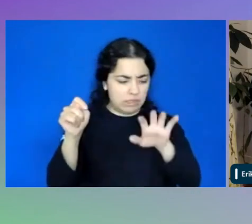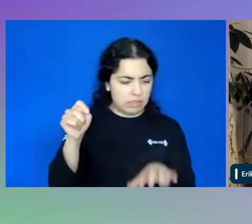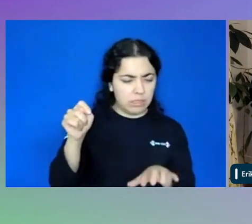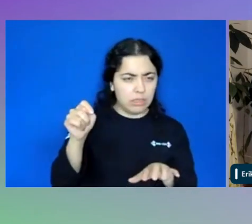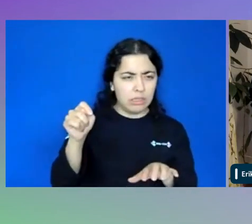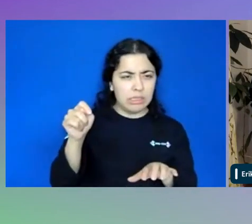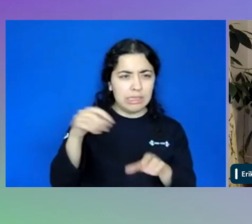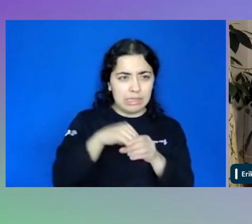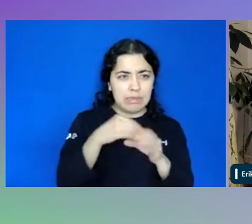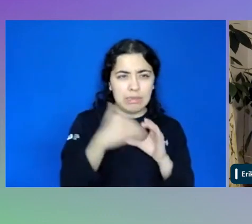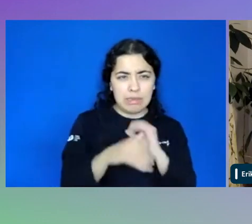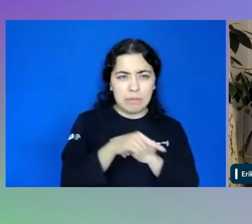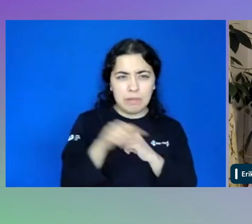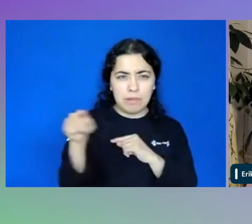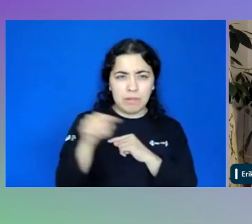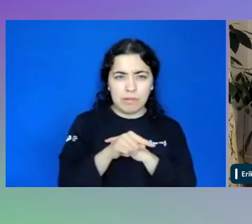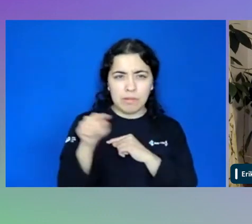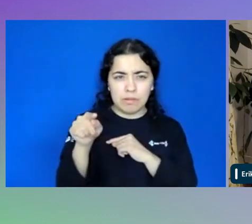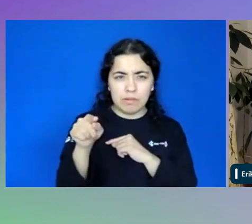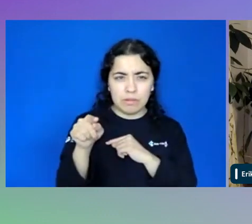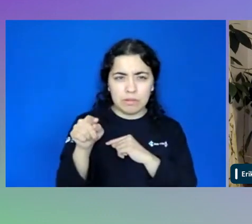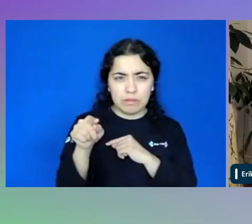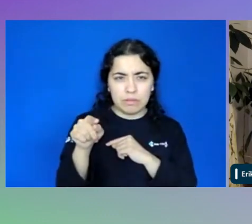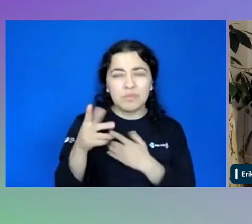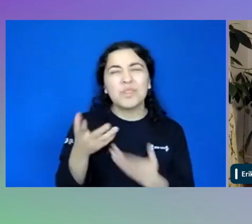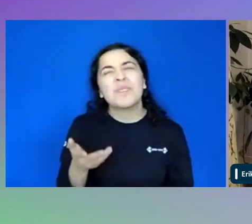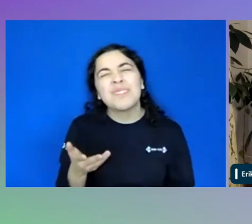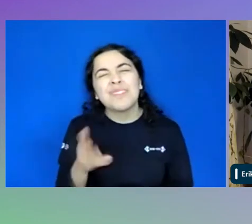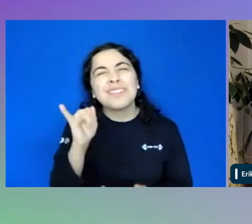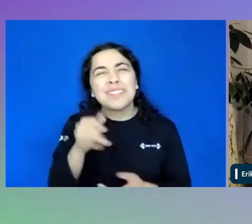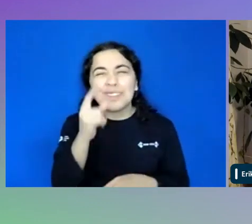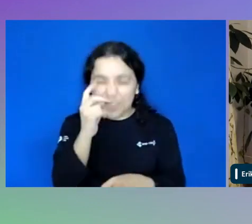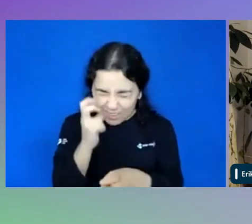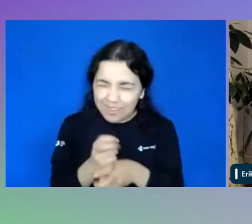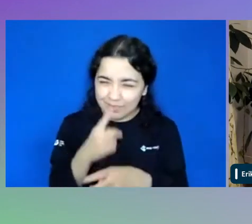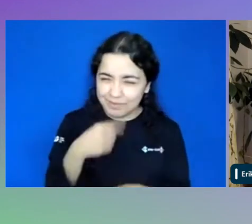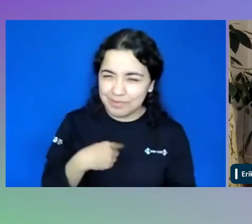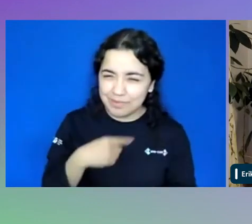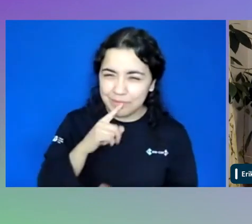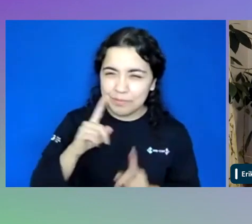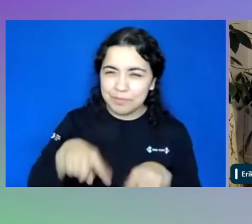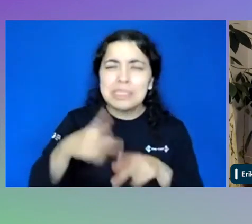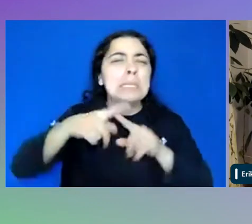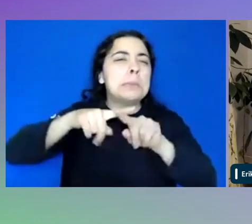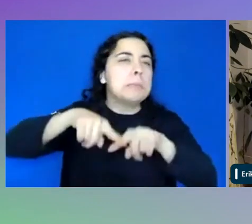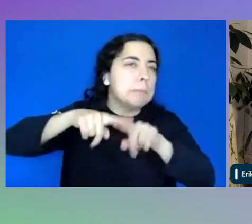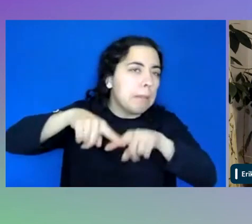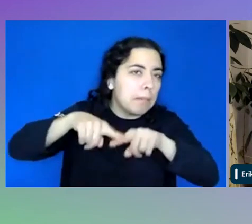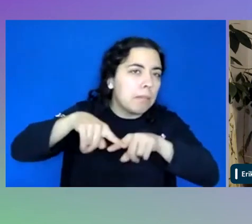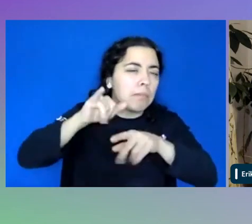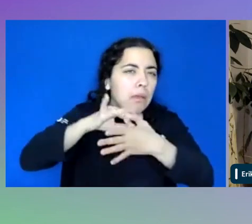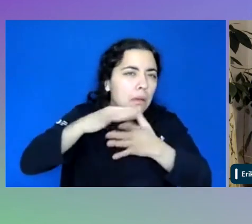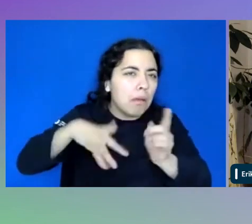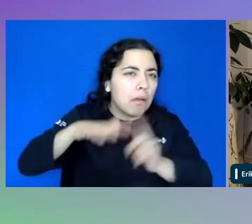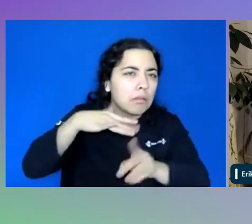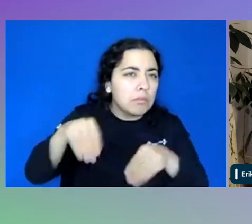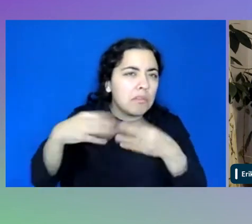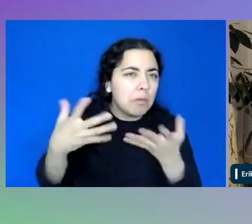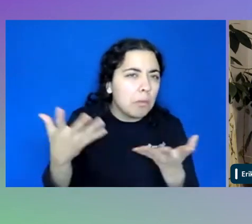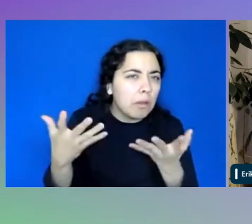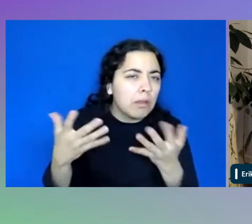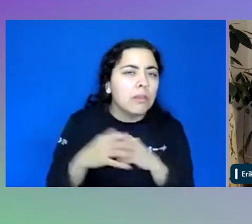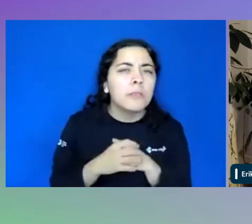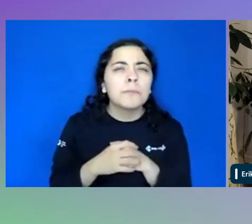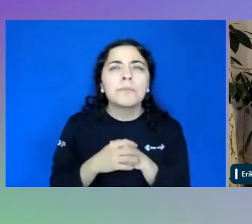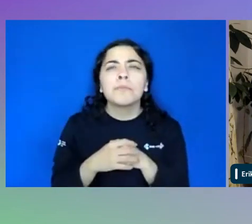Oh, that's a hard one to just answer. I would say it depends on the context.